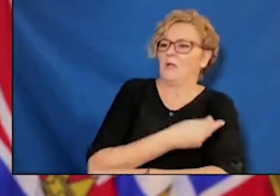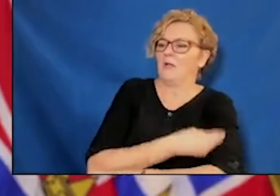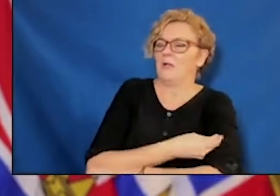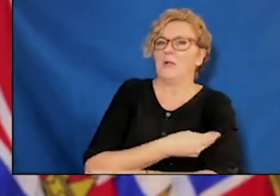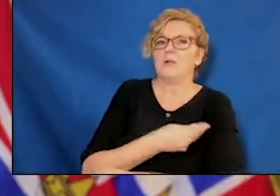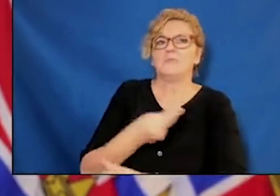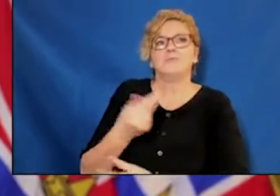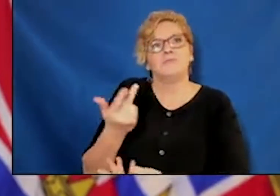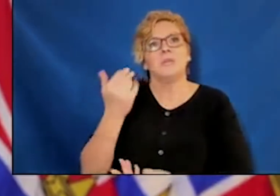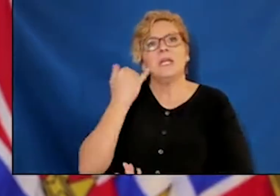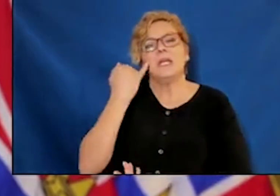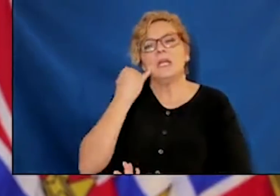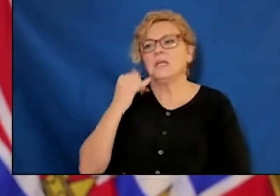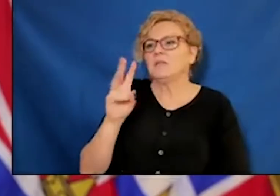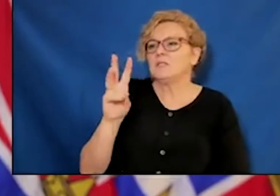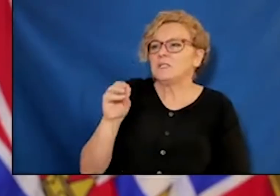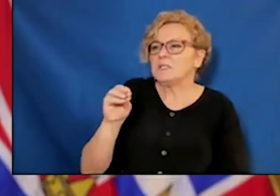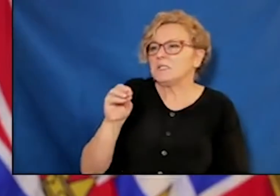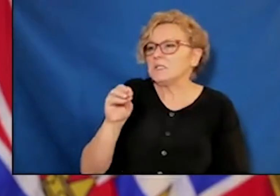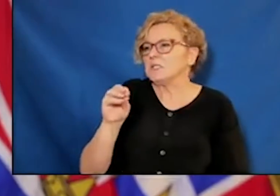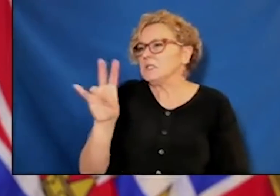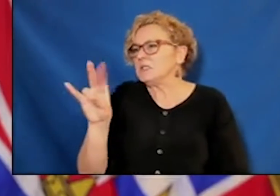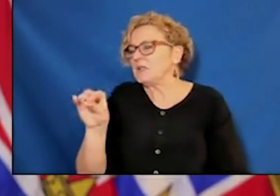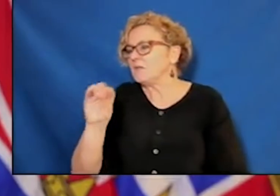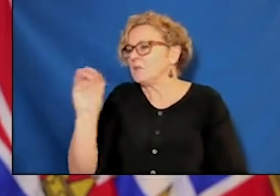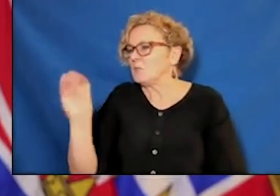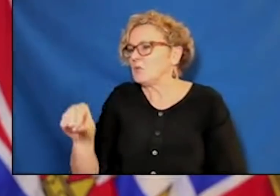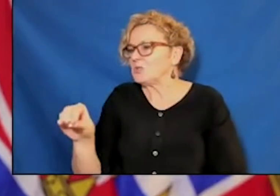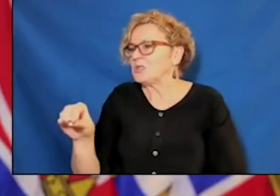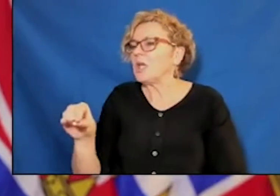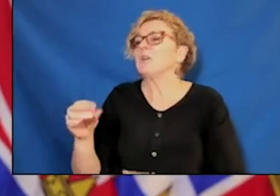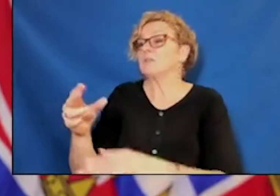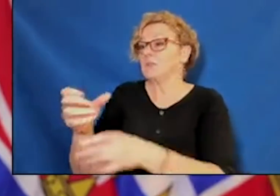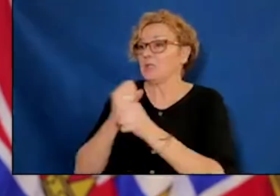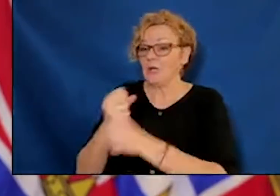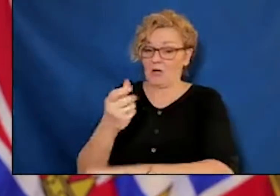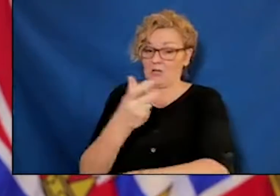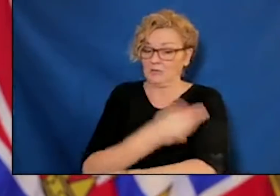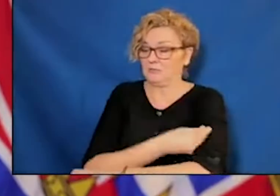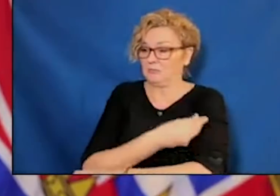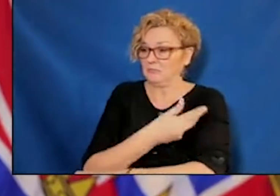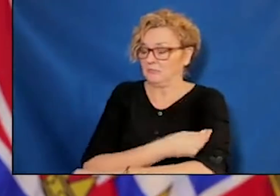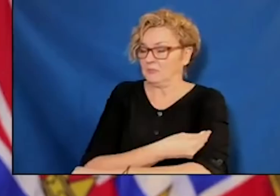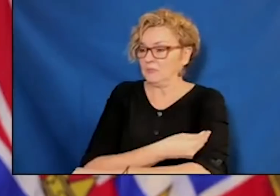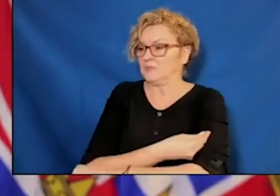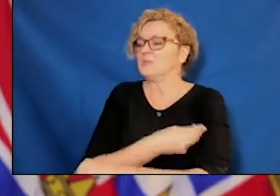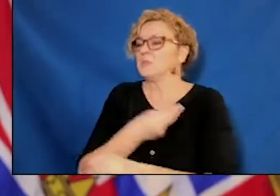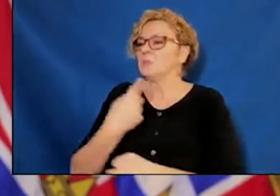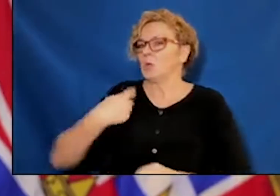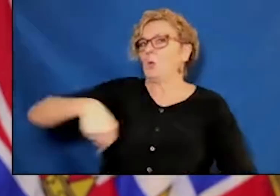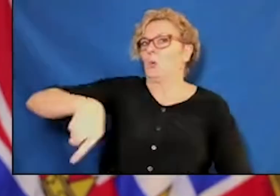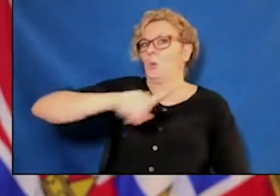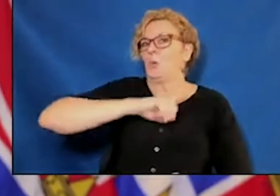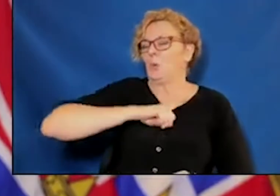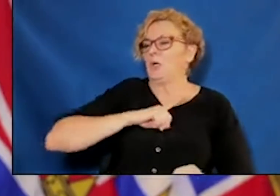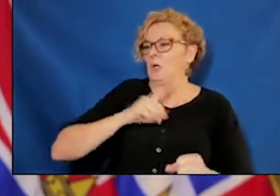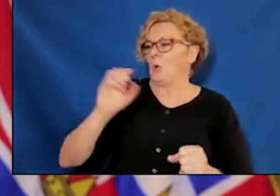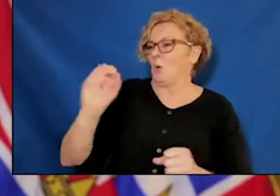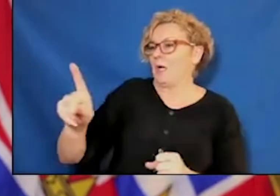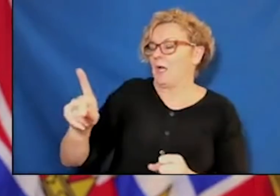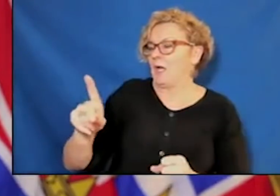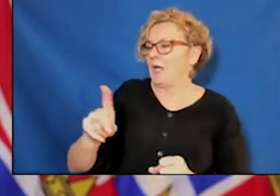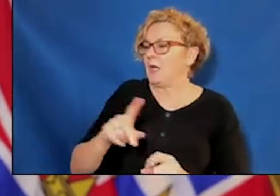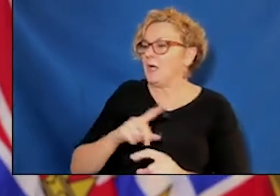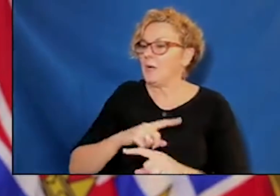be an issue. But I'm wondering if it is higher, would thought have to be given